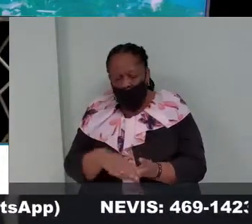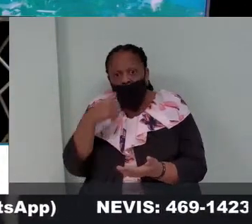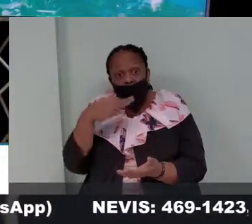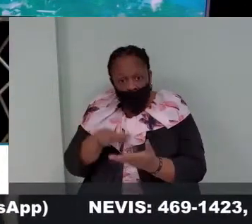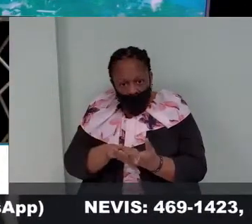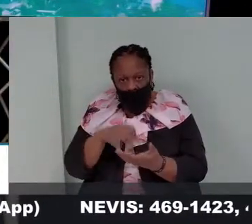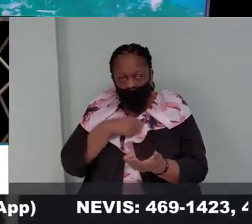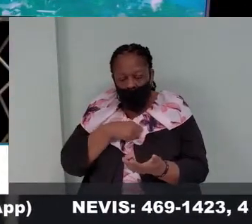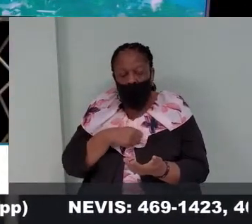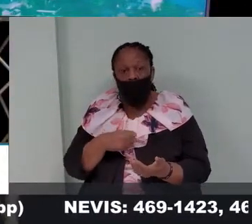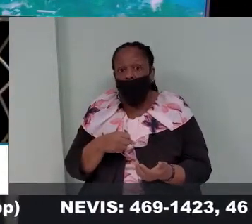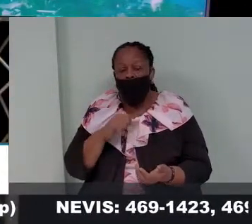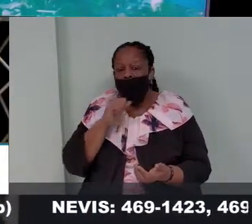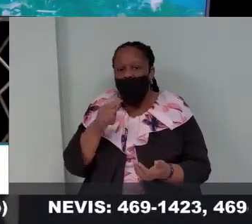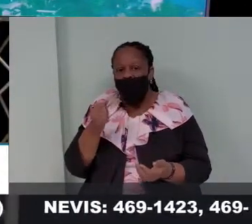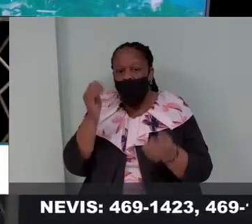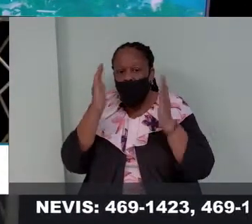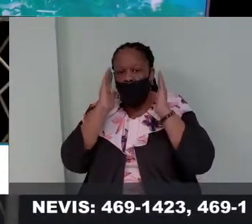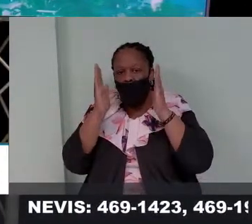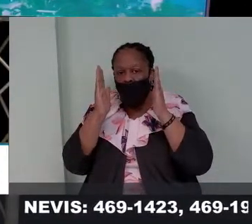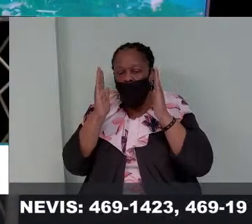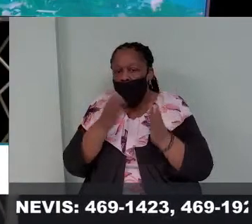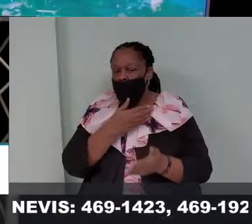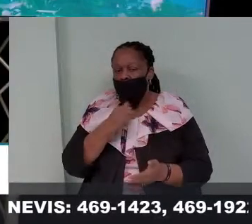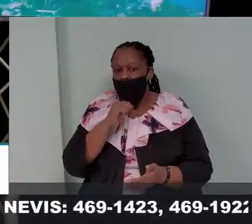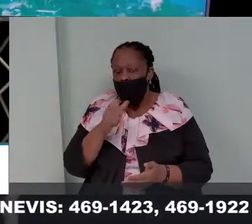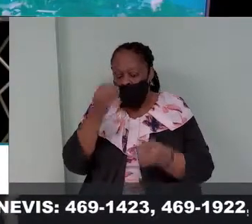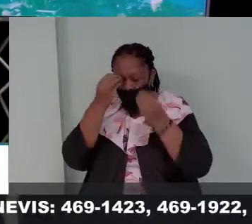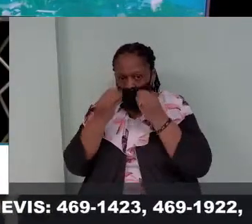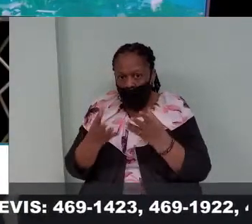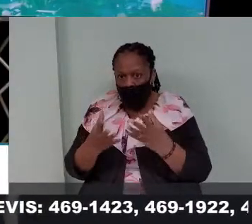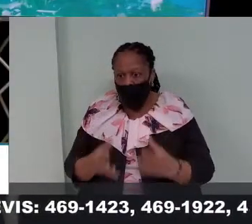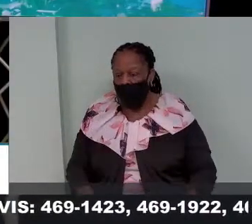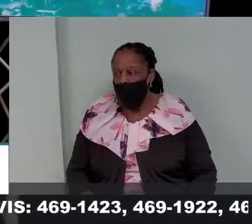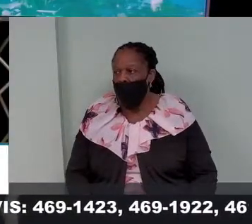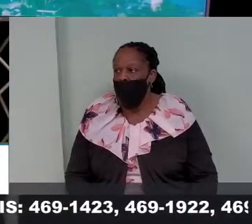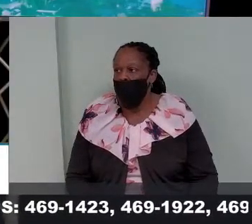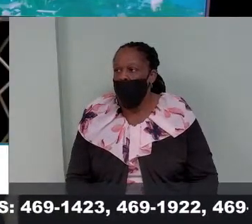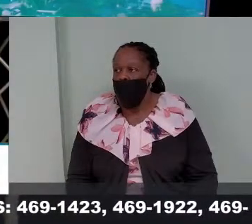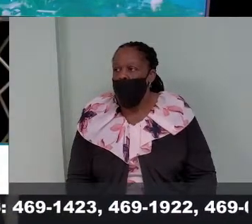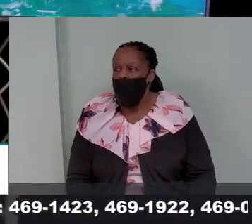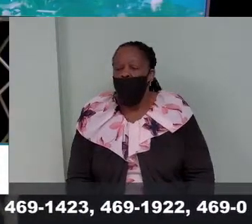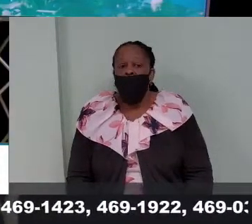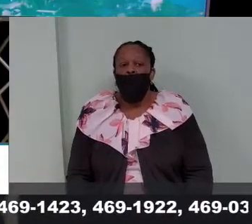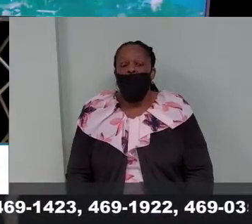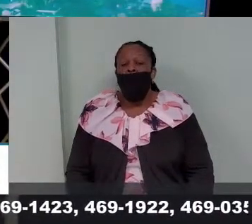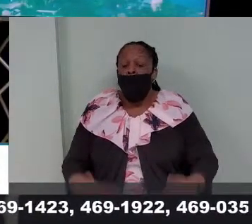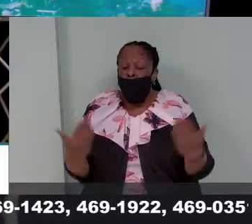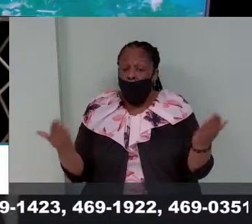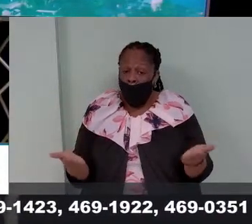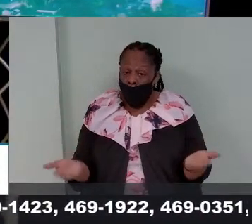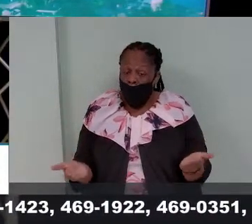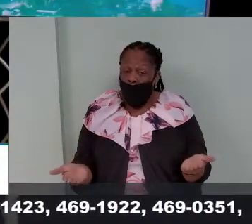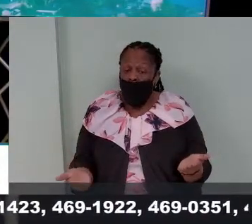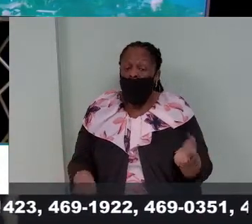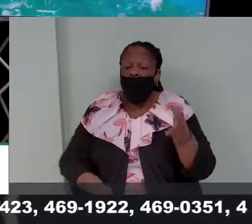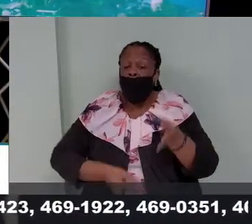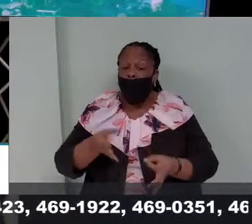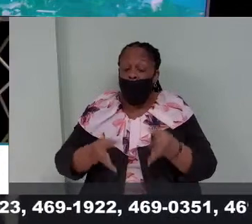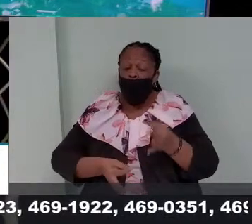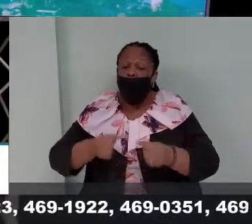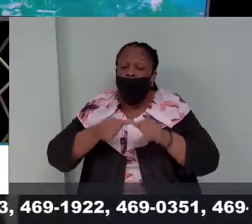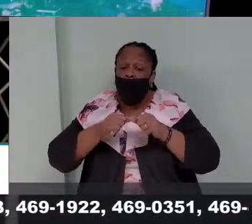facility, and part of that criteria is for you to have security that will be prescribed by the Office of the Commissioner